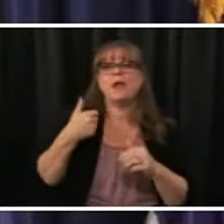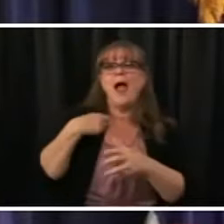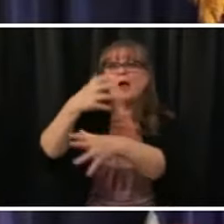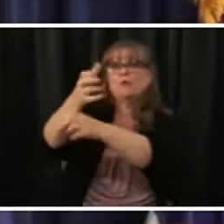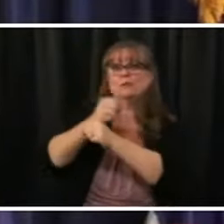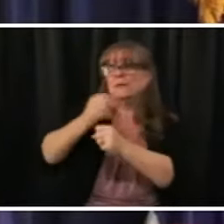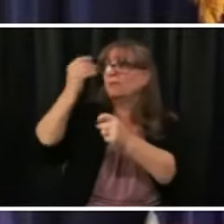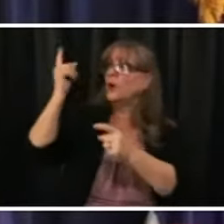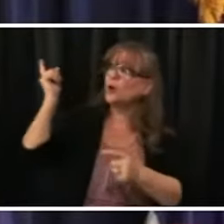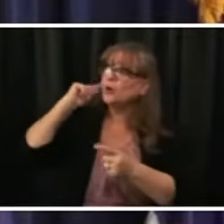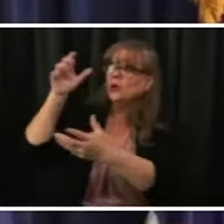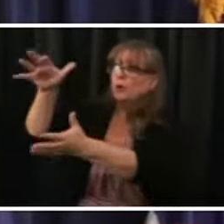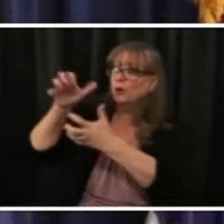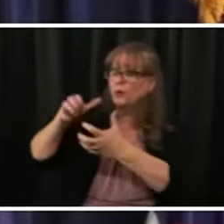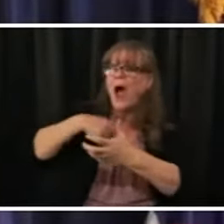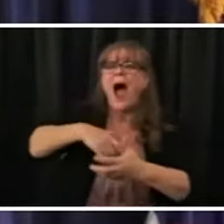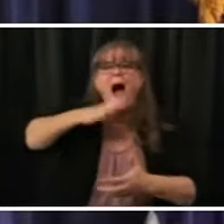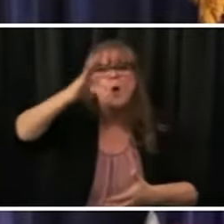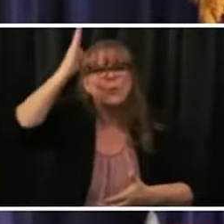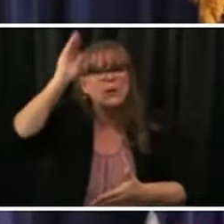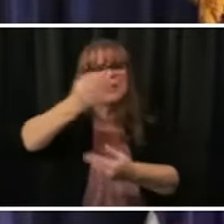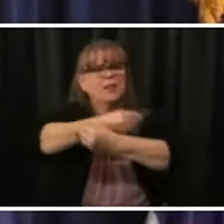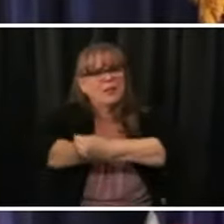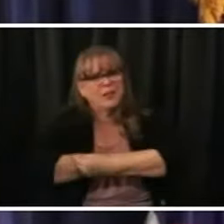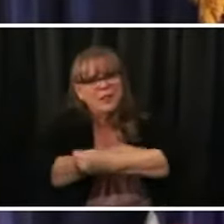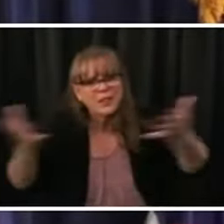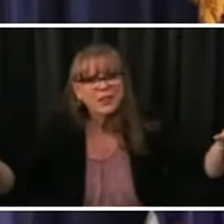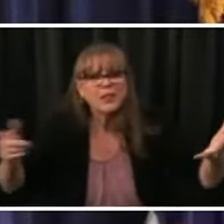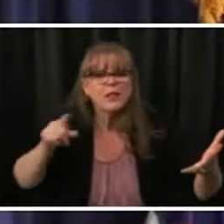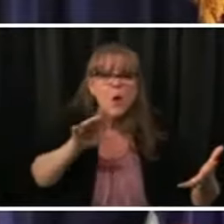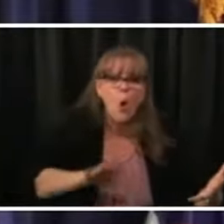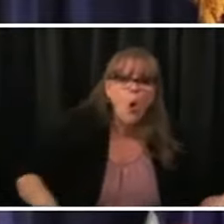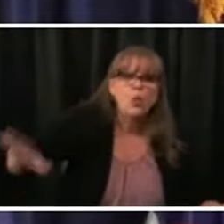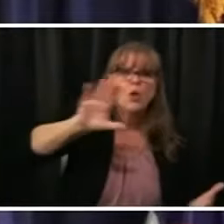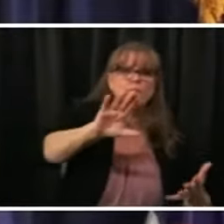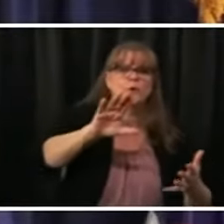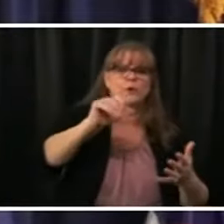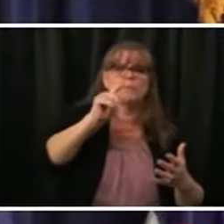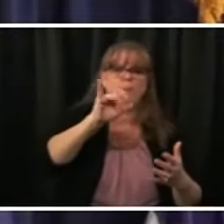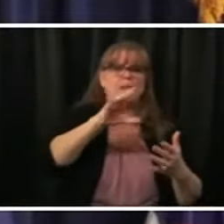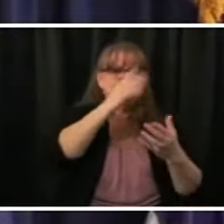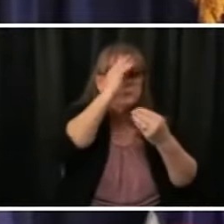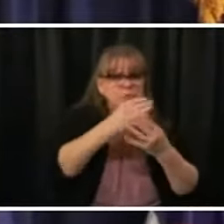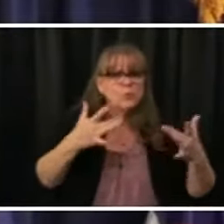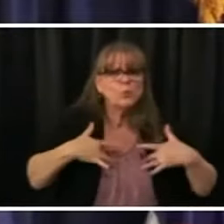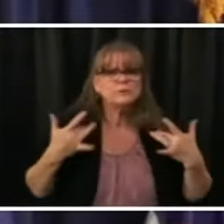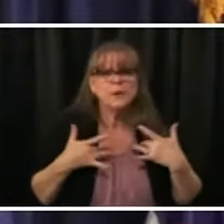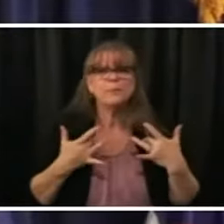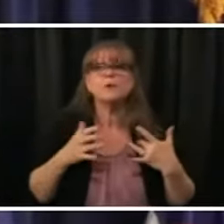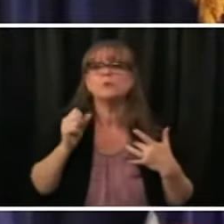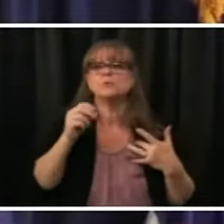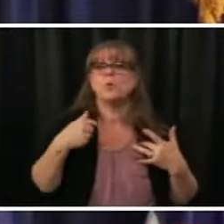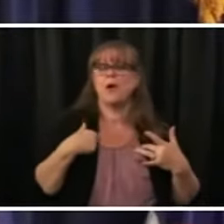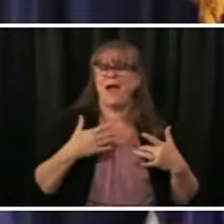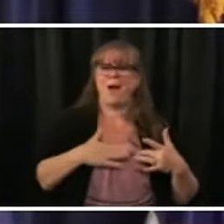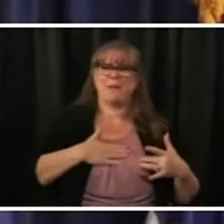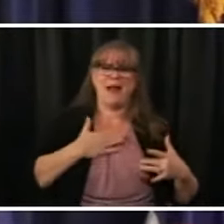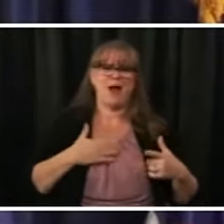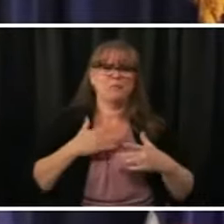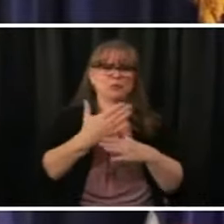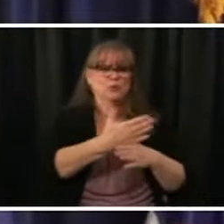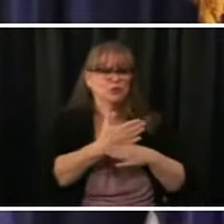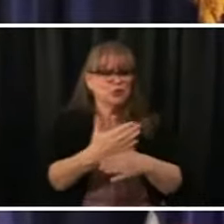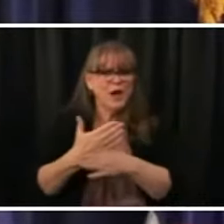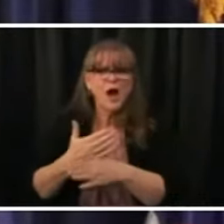happy to roll up our sleeves with any local public health authority, county commissioners, or mayors to share with them what's going on in their community. And we'll do that